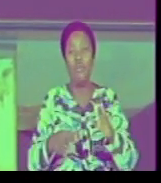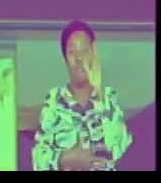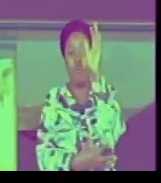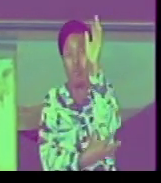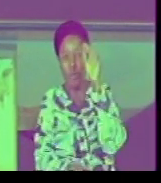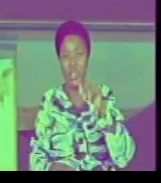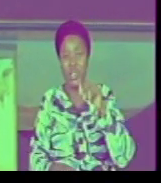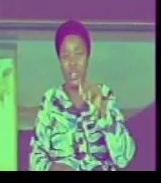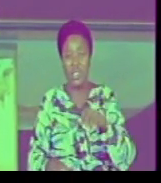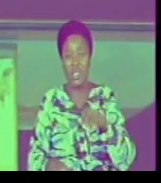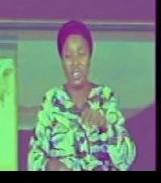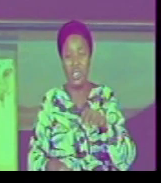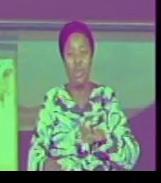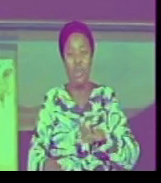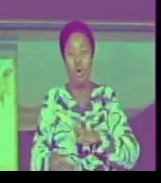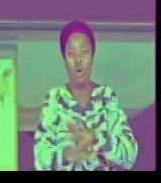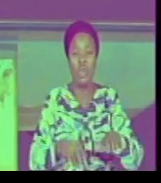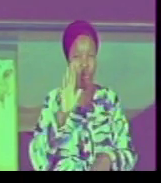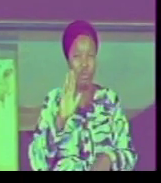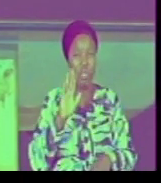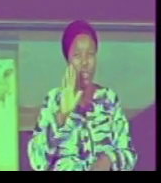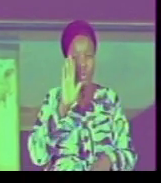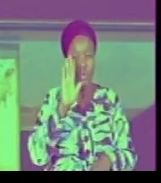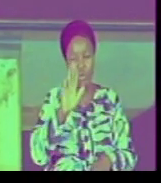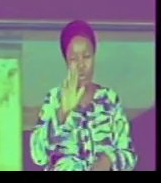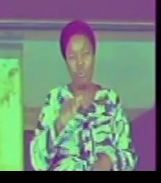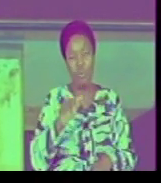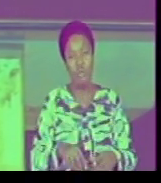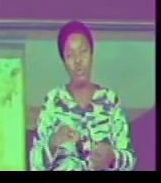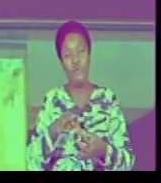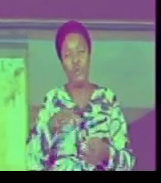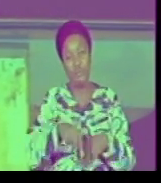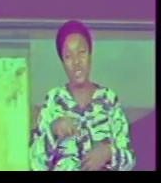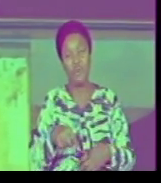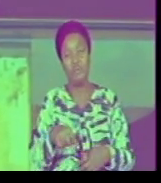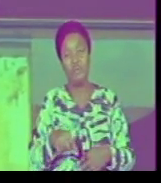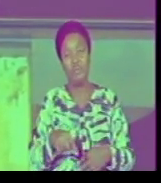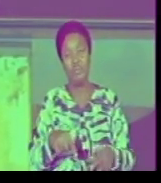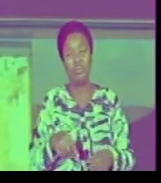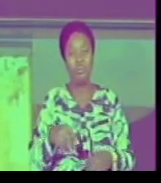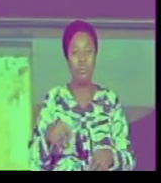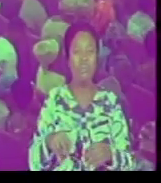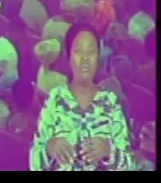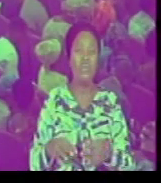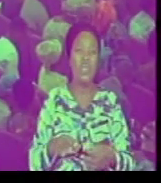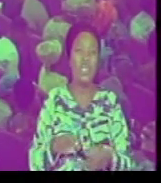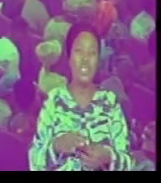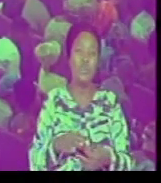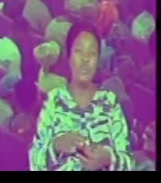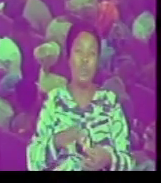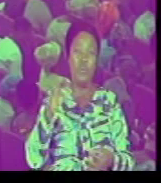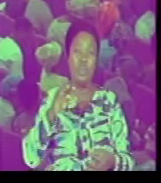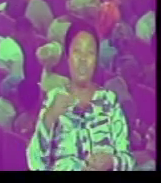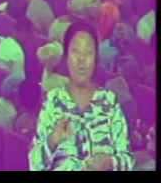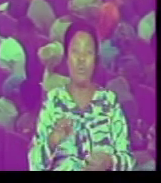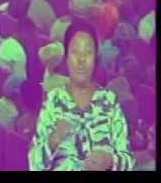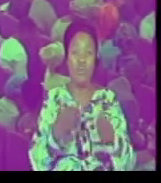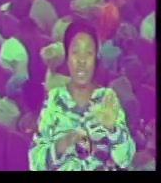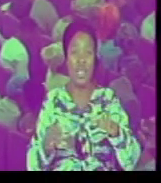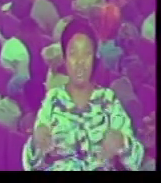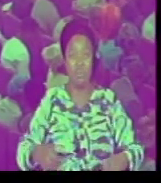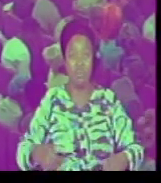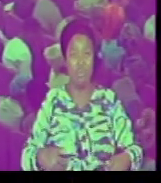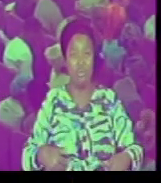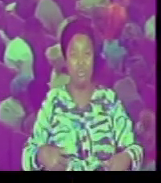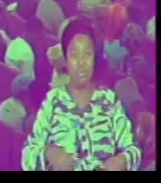feet. Spirit of premature death under your feet. And the spirit of enemies